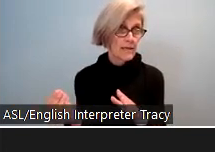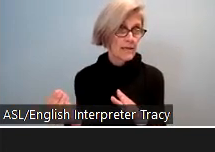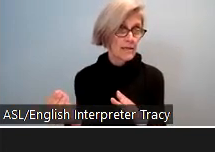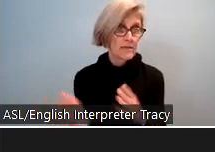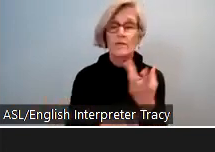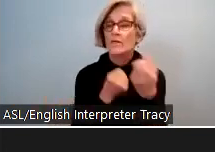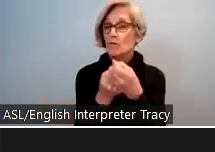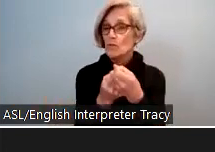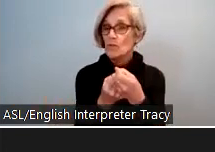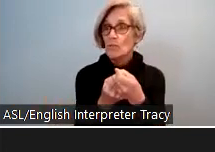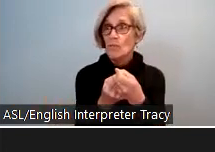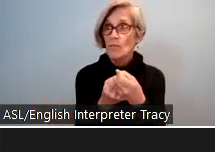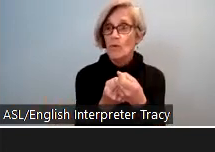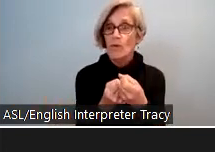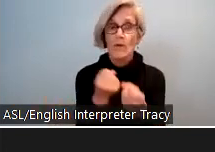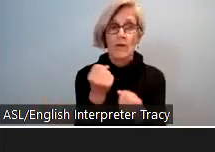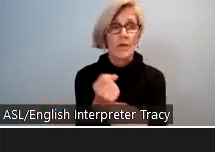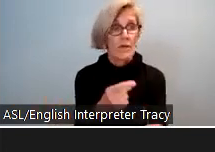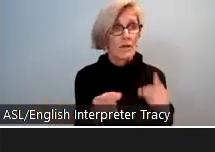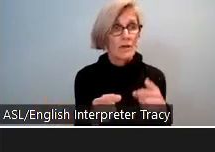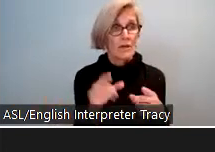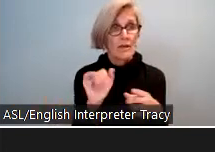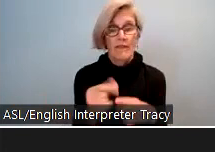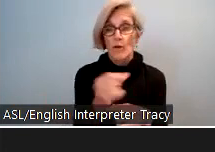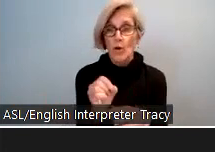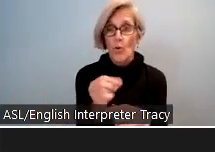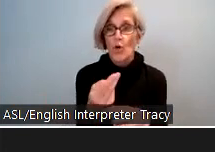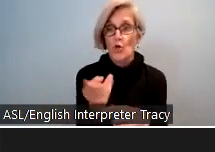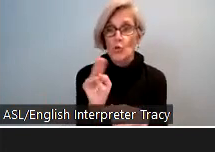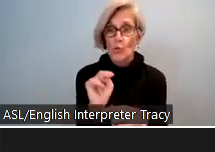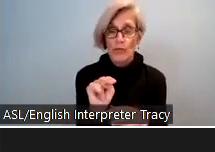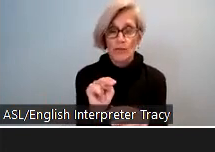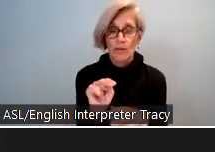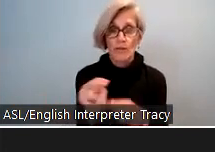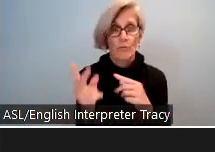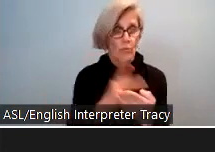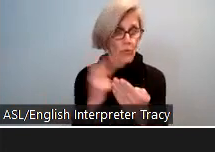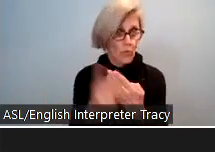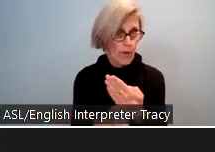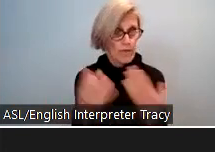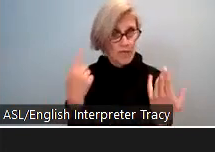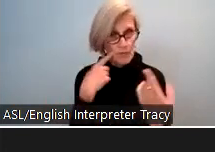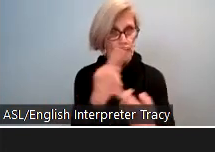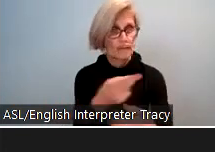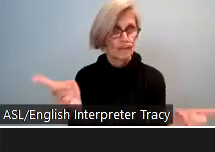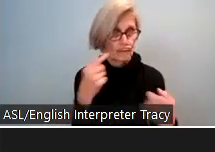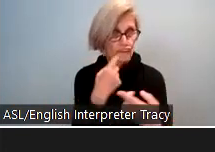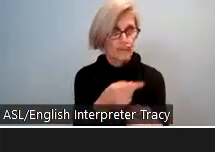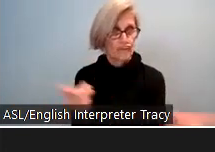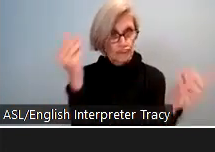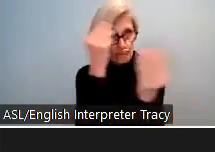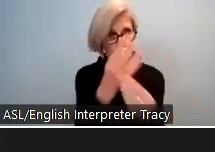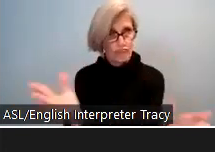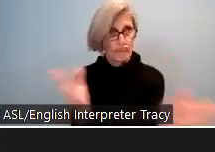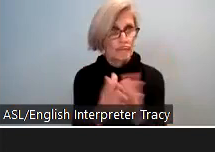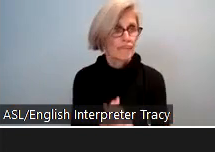support some the Go Human broadcasting and programming, broadcasting of messages and that sort of thing. So